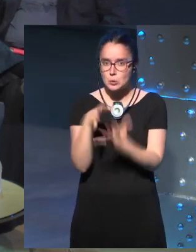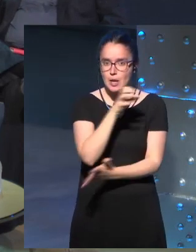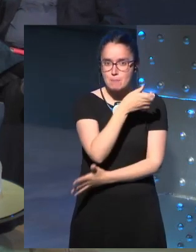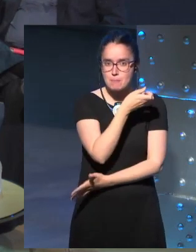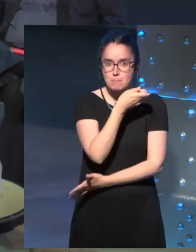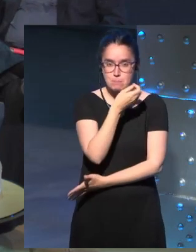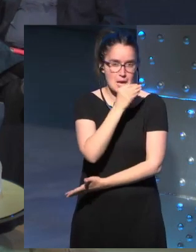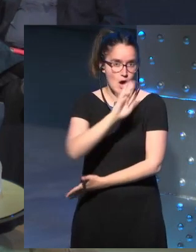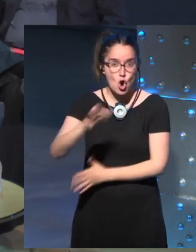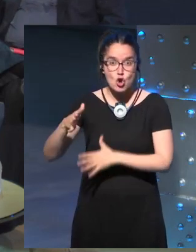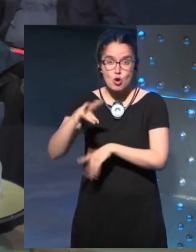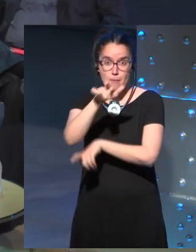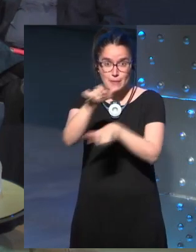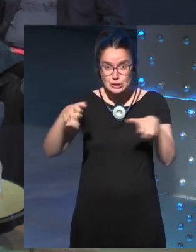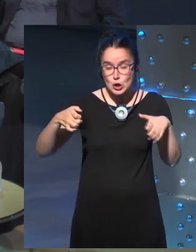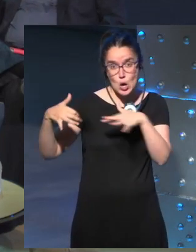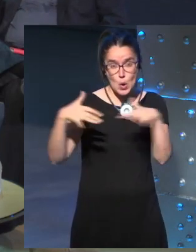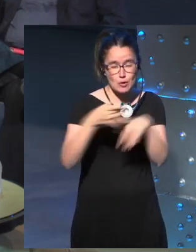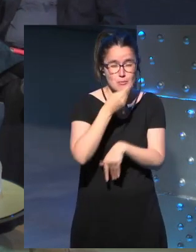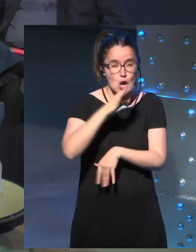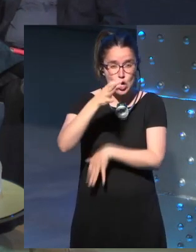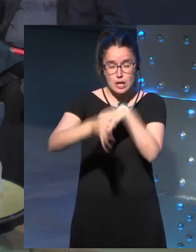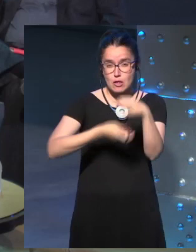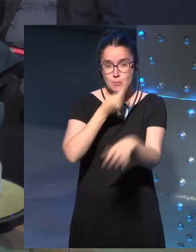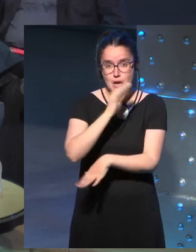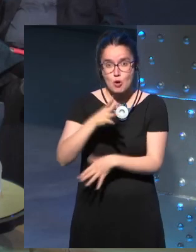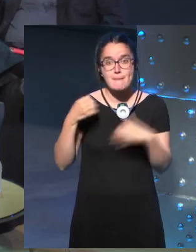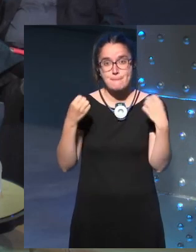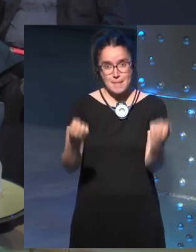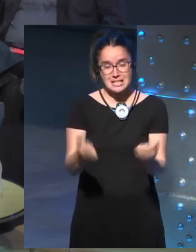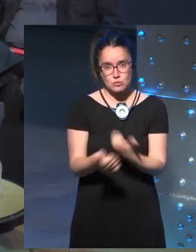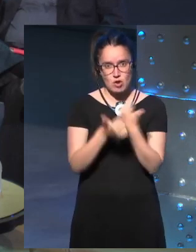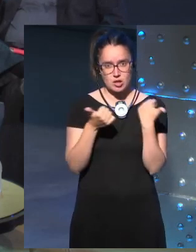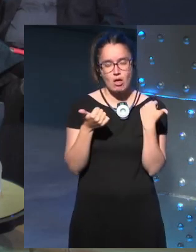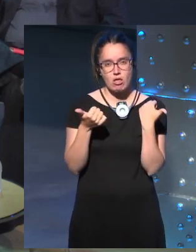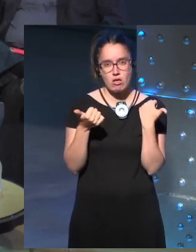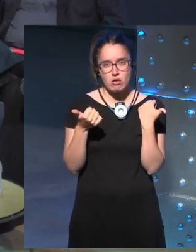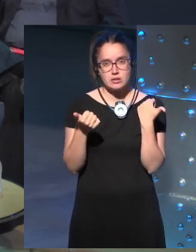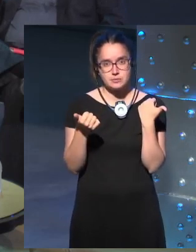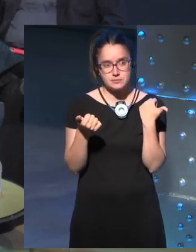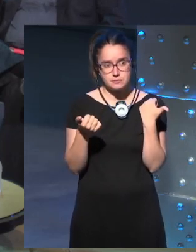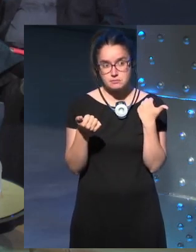players, better organised, stronger, and that's